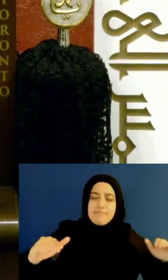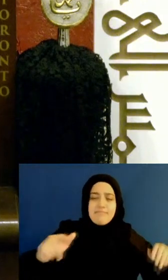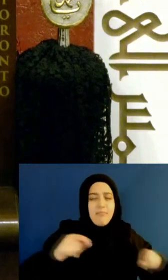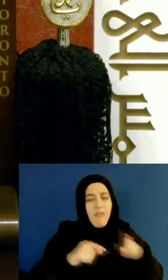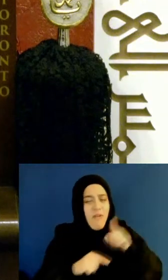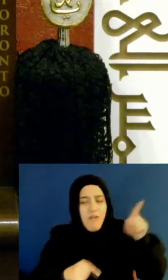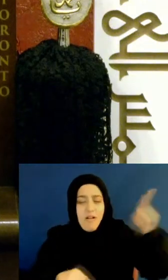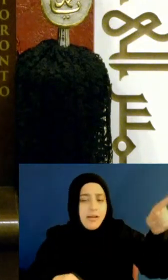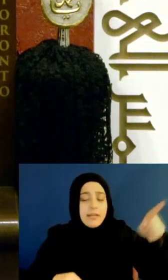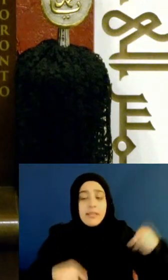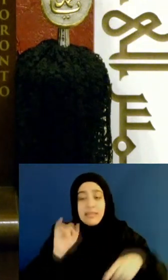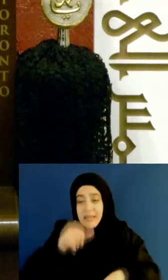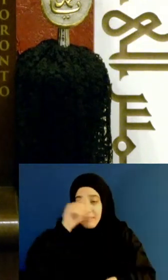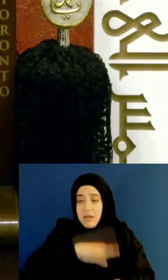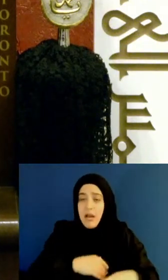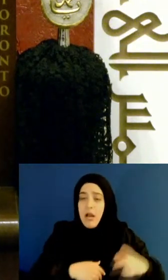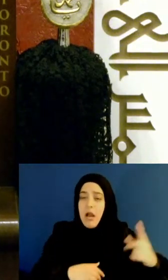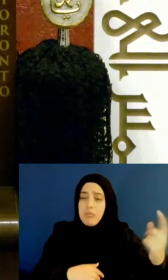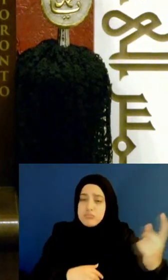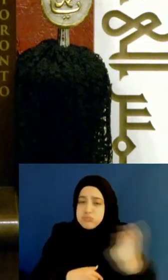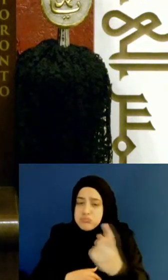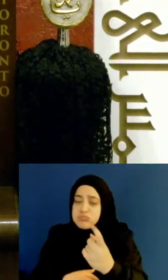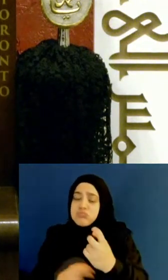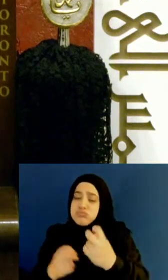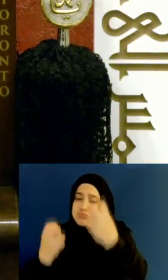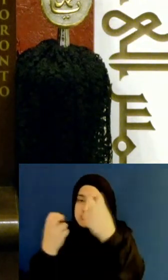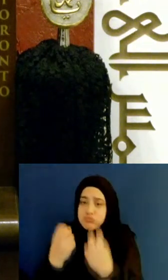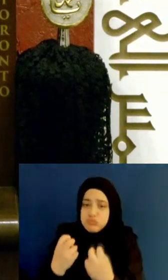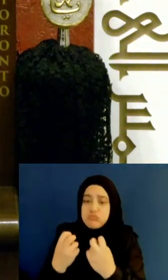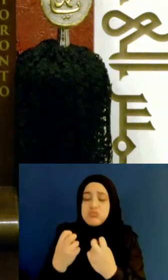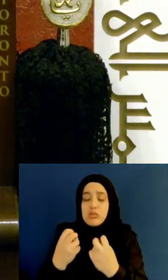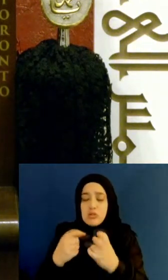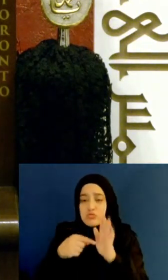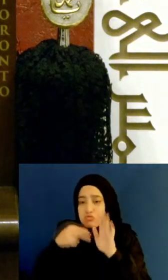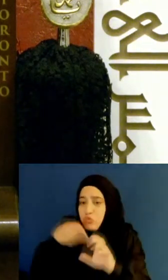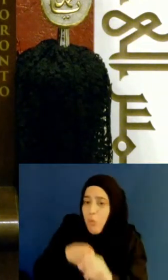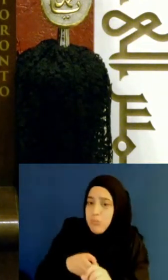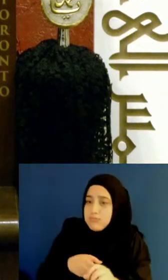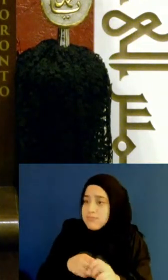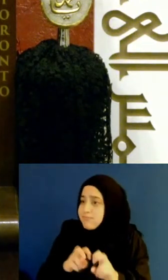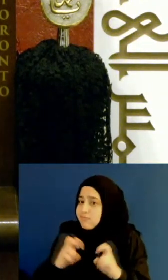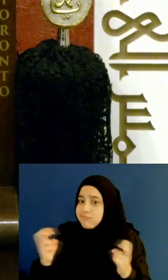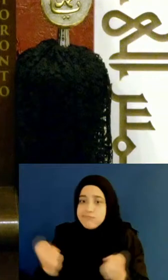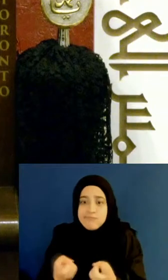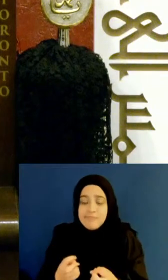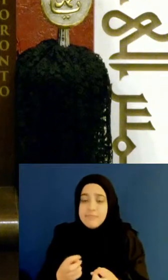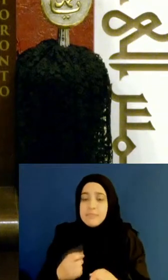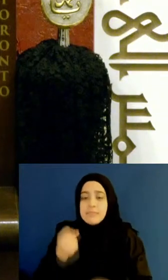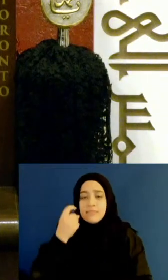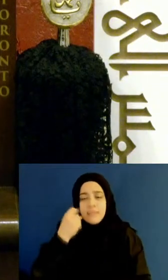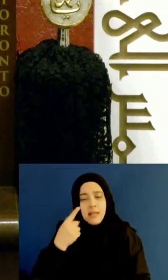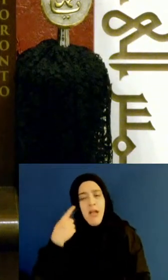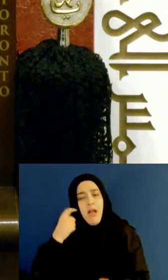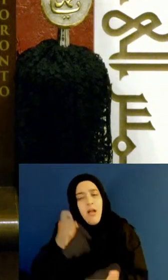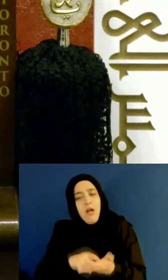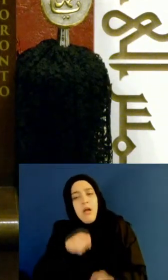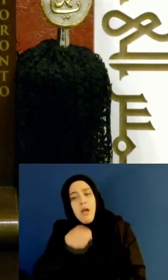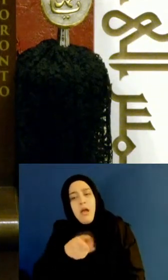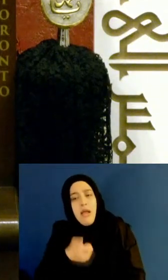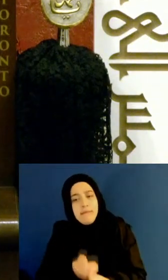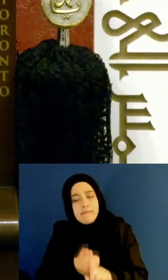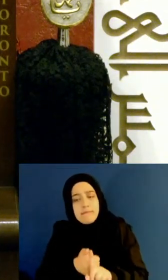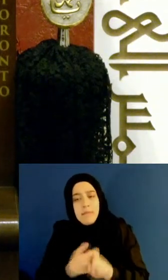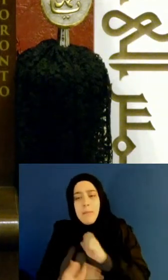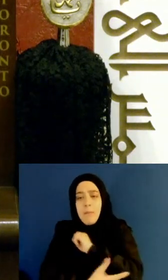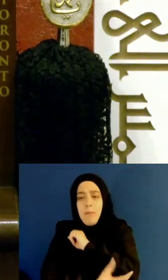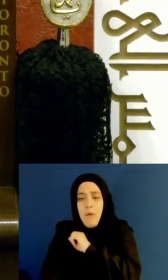and joined the halaqa. And there were apparent signs of poverty, whether his hair was disheveled, whether he didn't have the